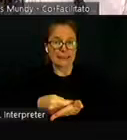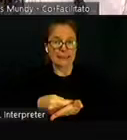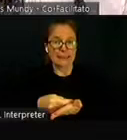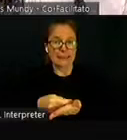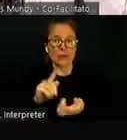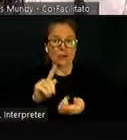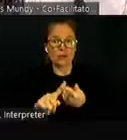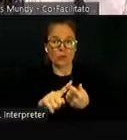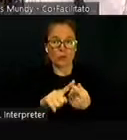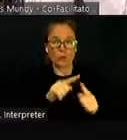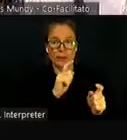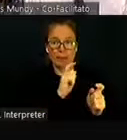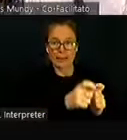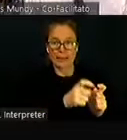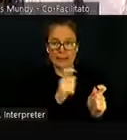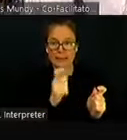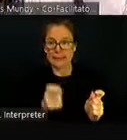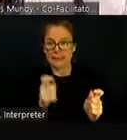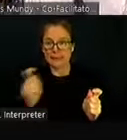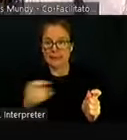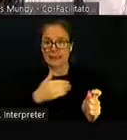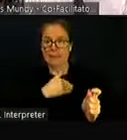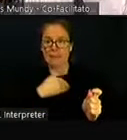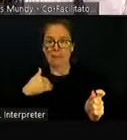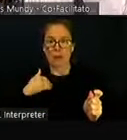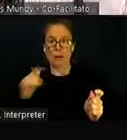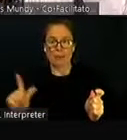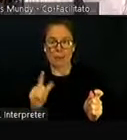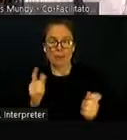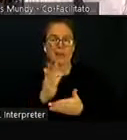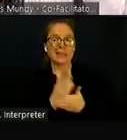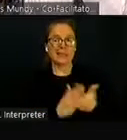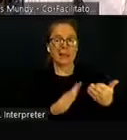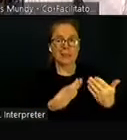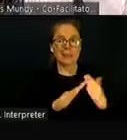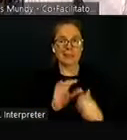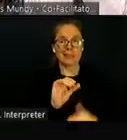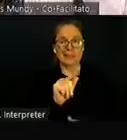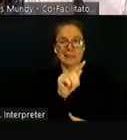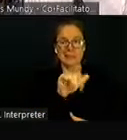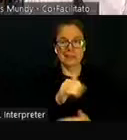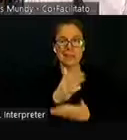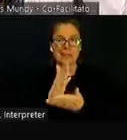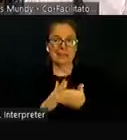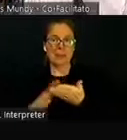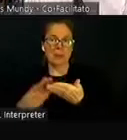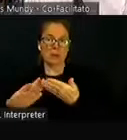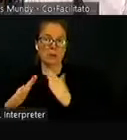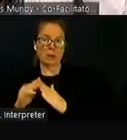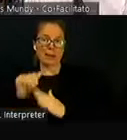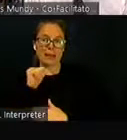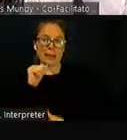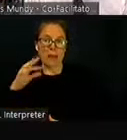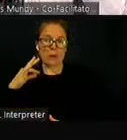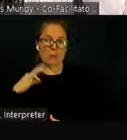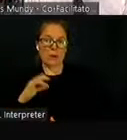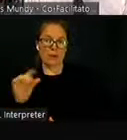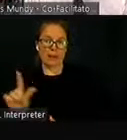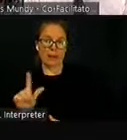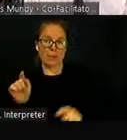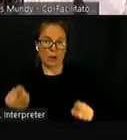to each one of the member libraries. Some of them are city libraries, some of them are community not-for-profit libraries.